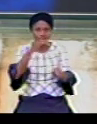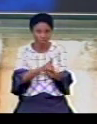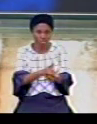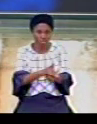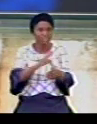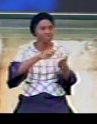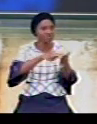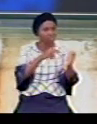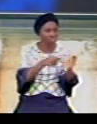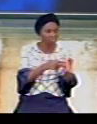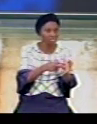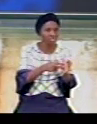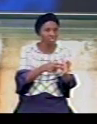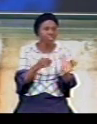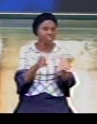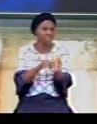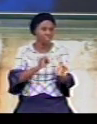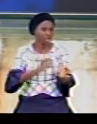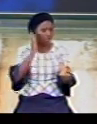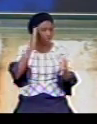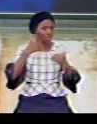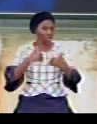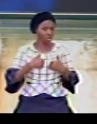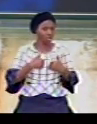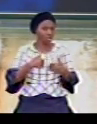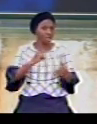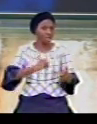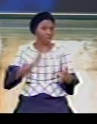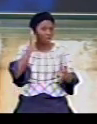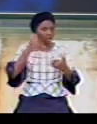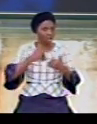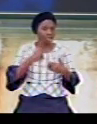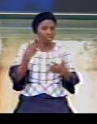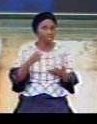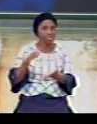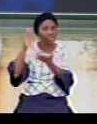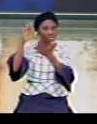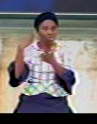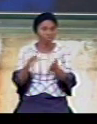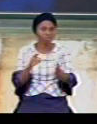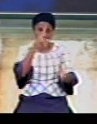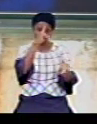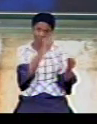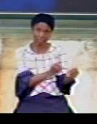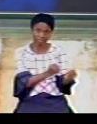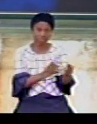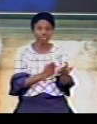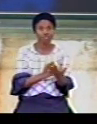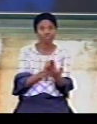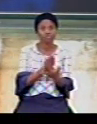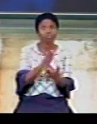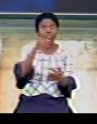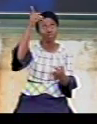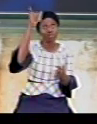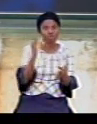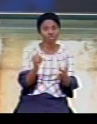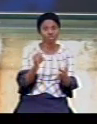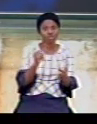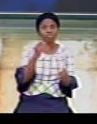ascertain? I'm going to have the expectation of faith through